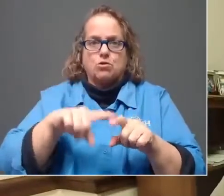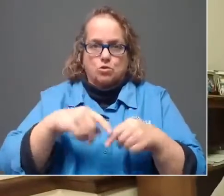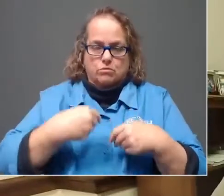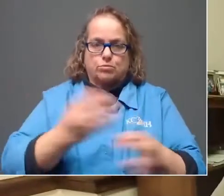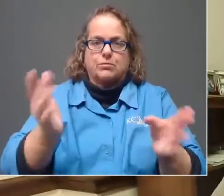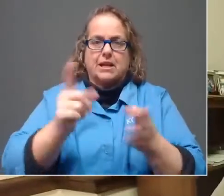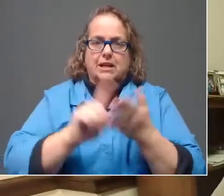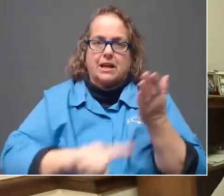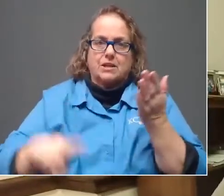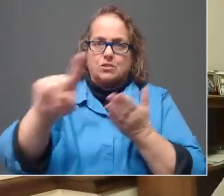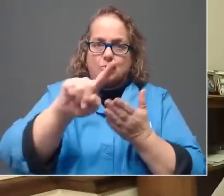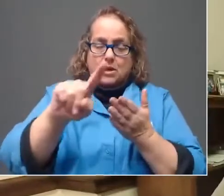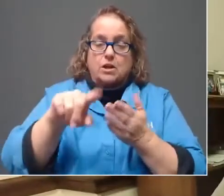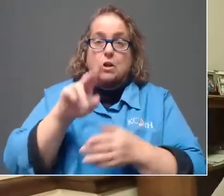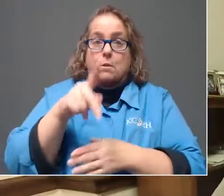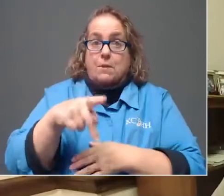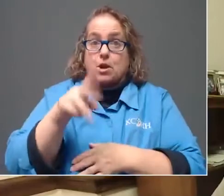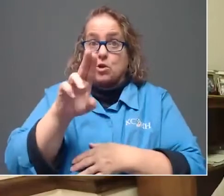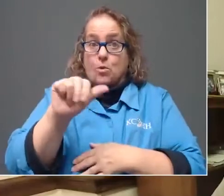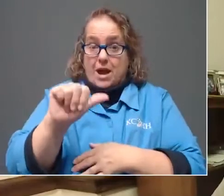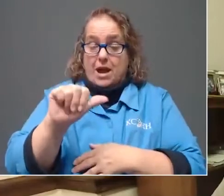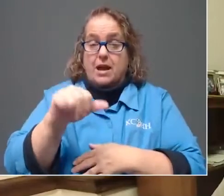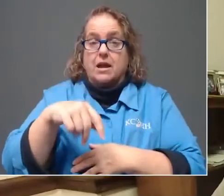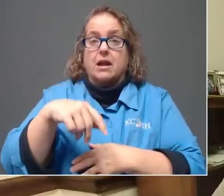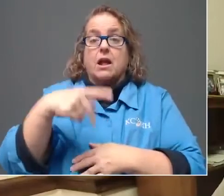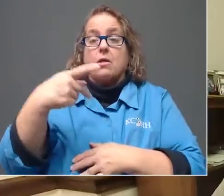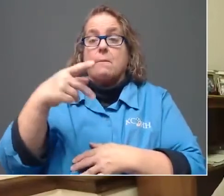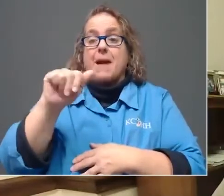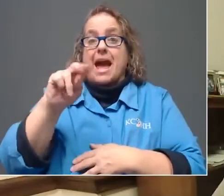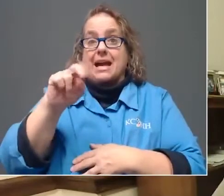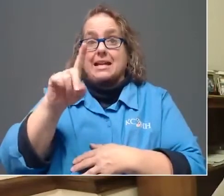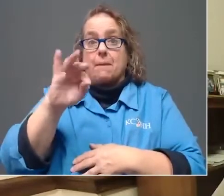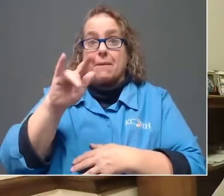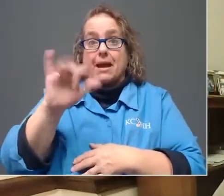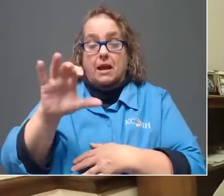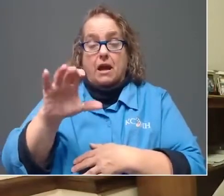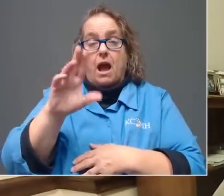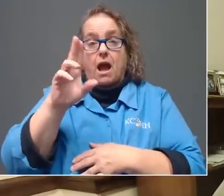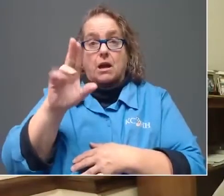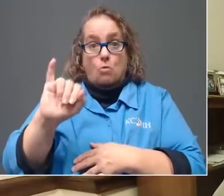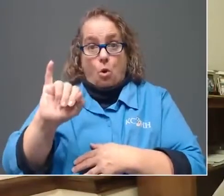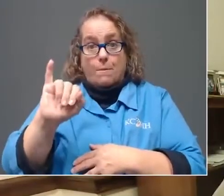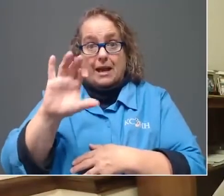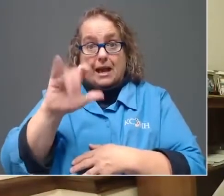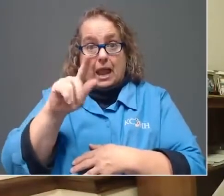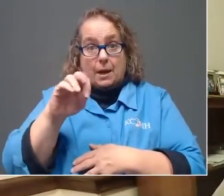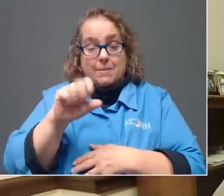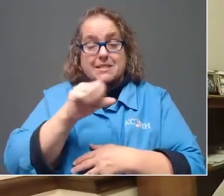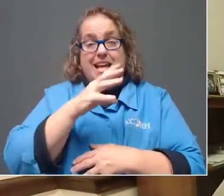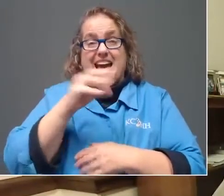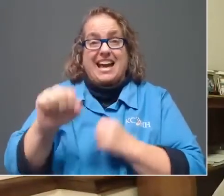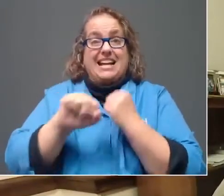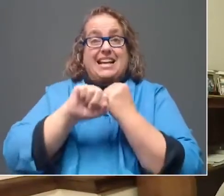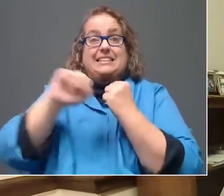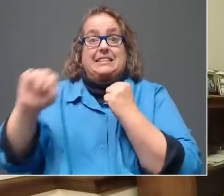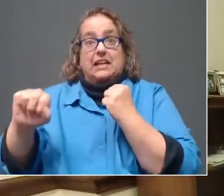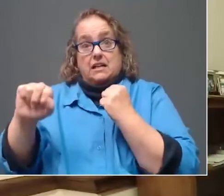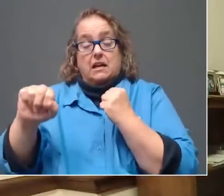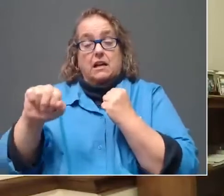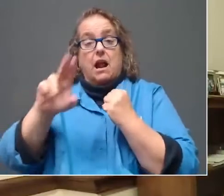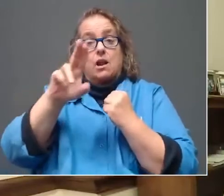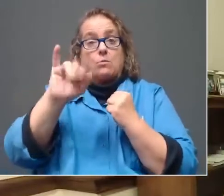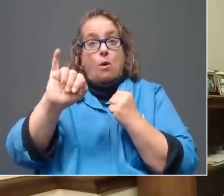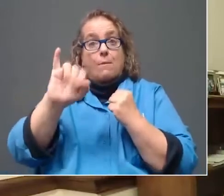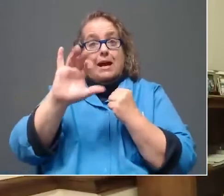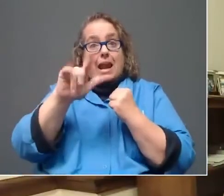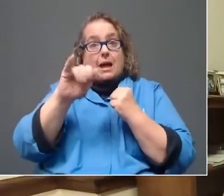the Pandemic Unemployment Compensation claims, and the Pandemic Extended Unemployment Compensation claims, those were the ones